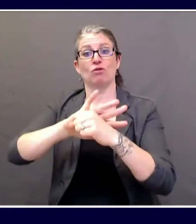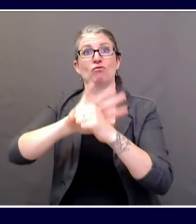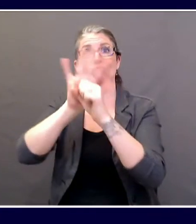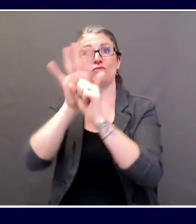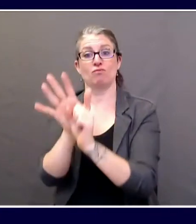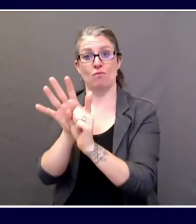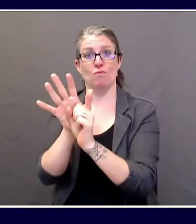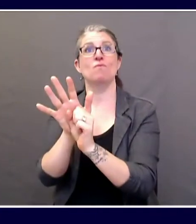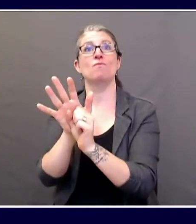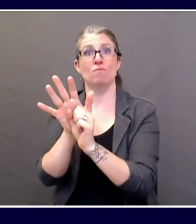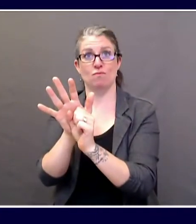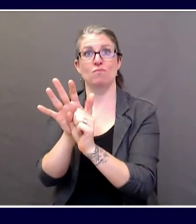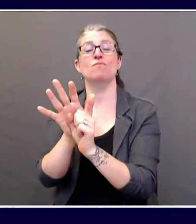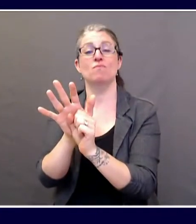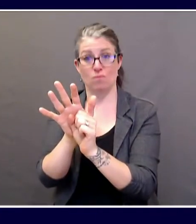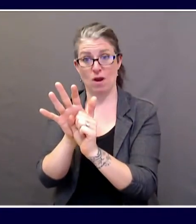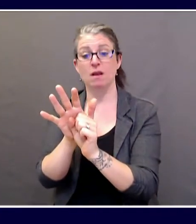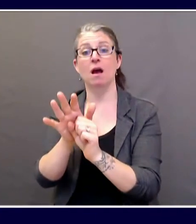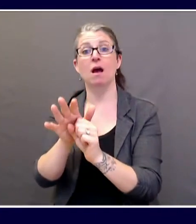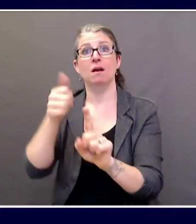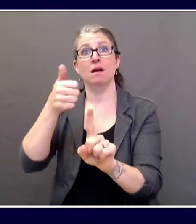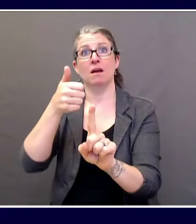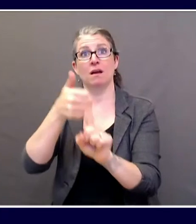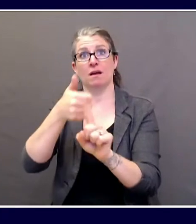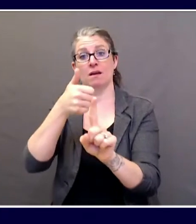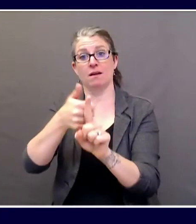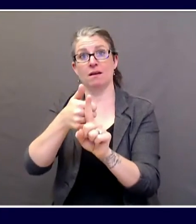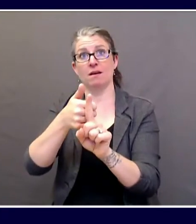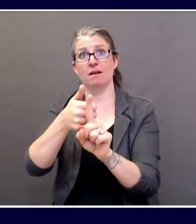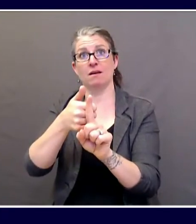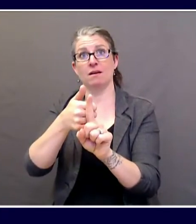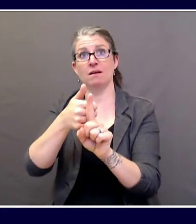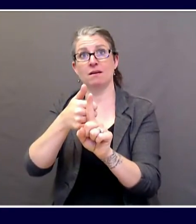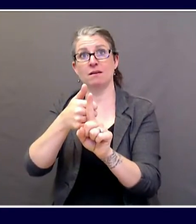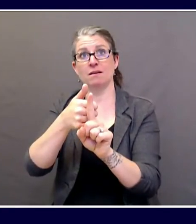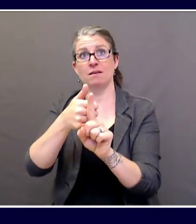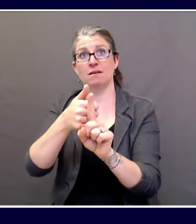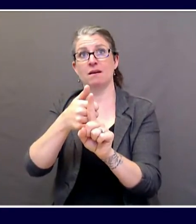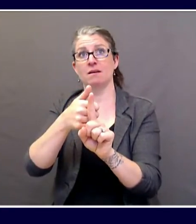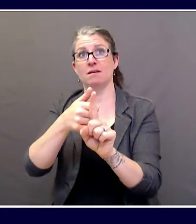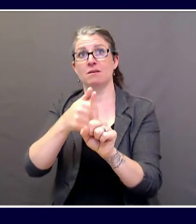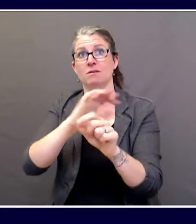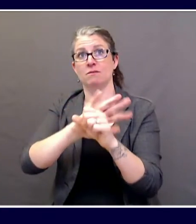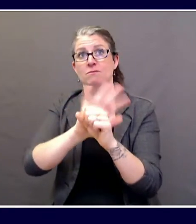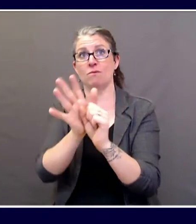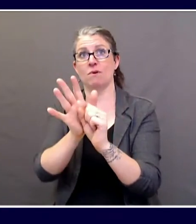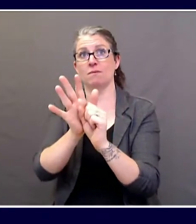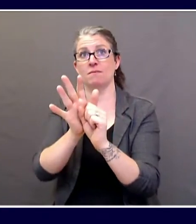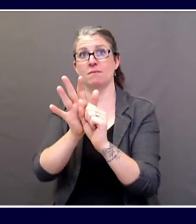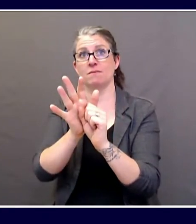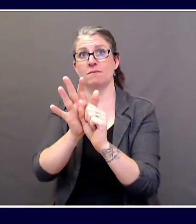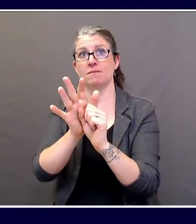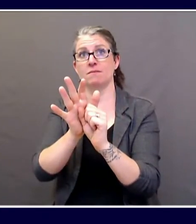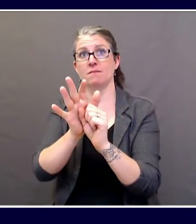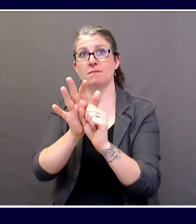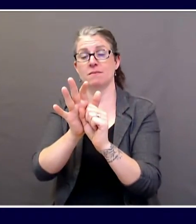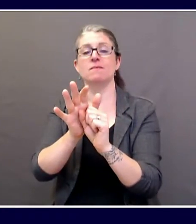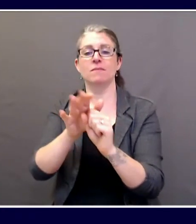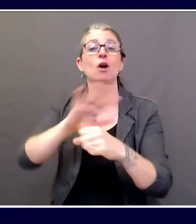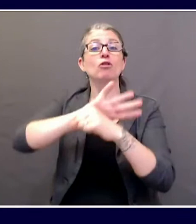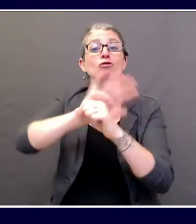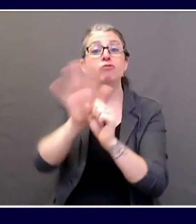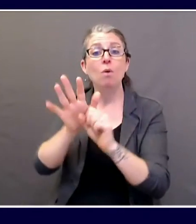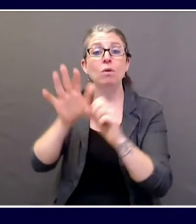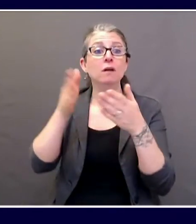Mayo Clinic. In addition, the mortality rate associated with COVID varies widely, and it's influenced by